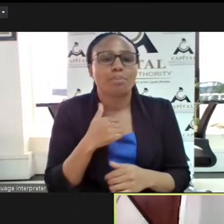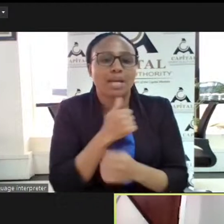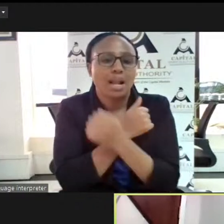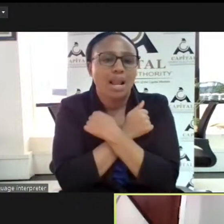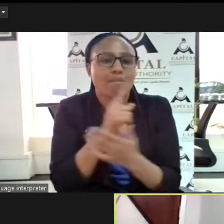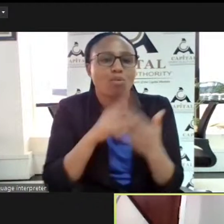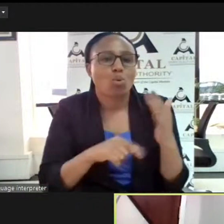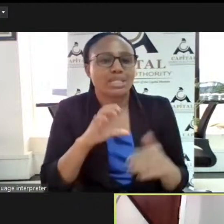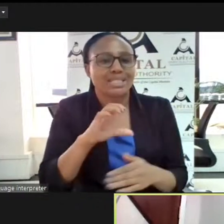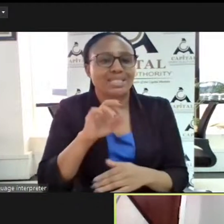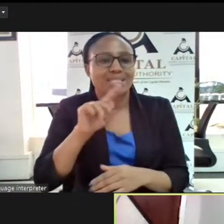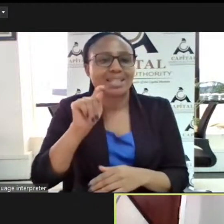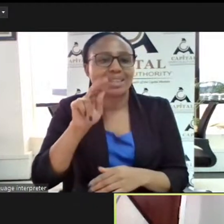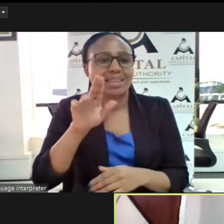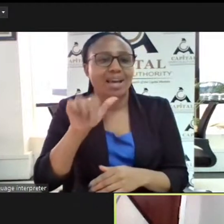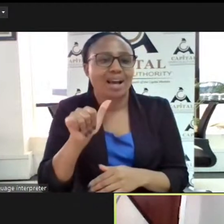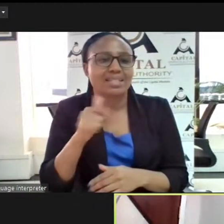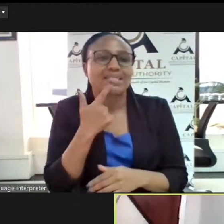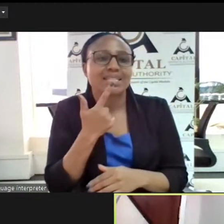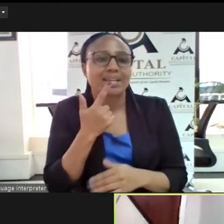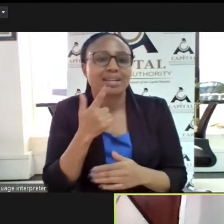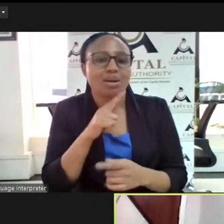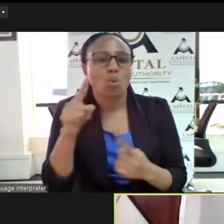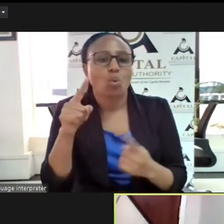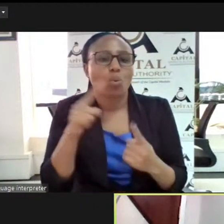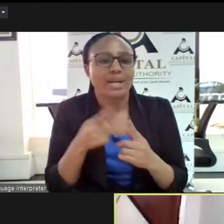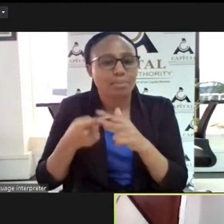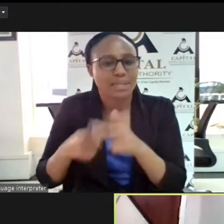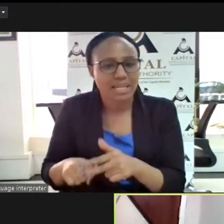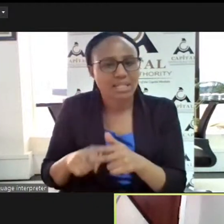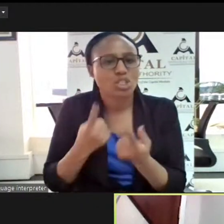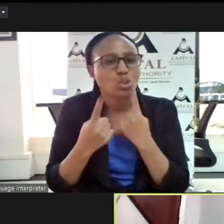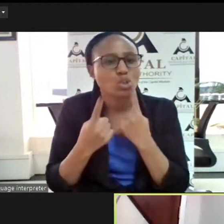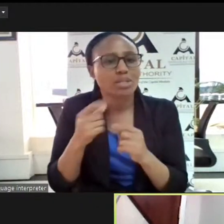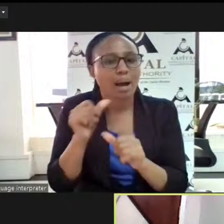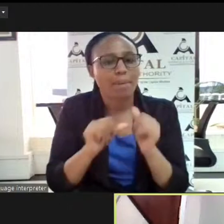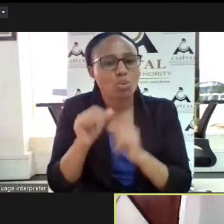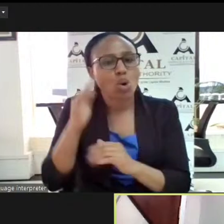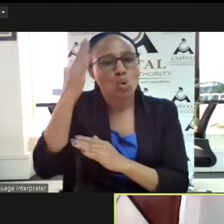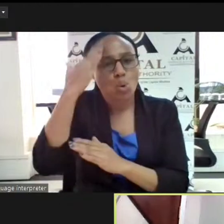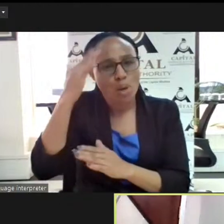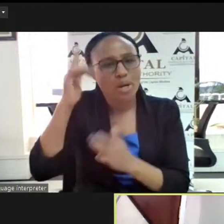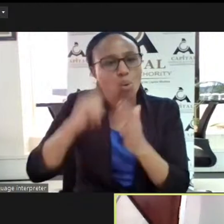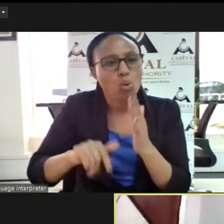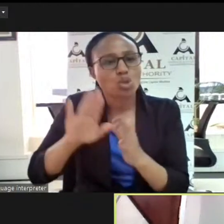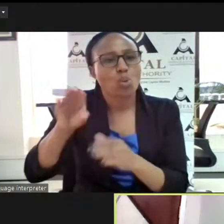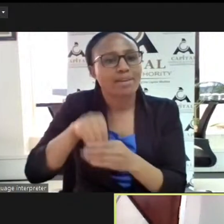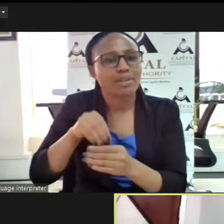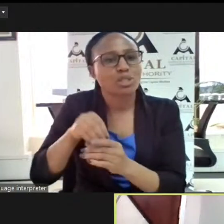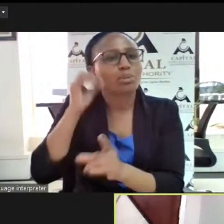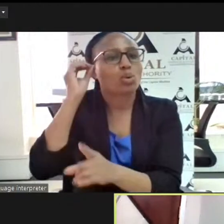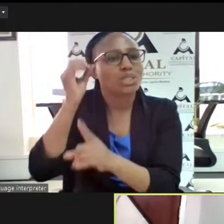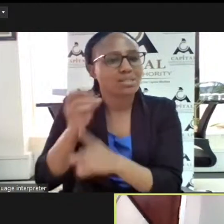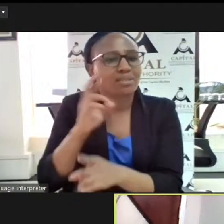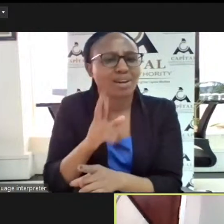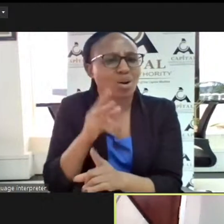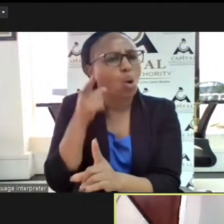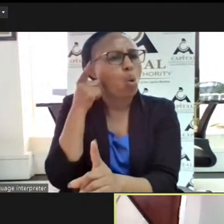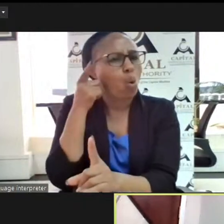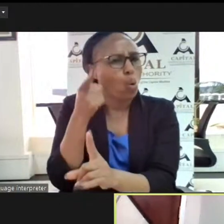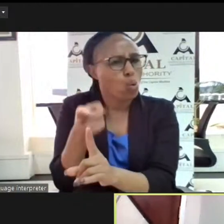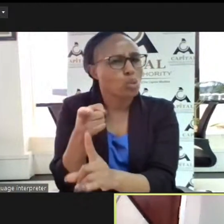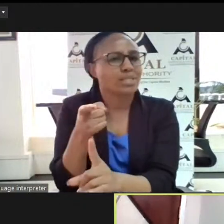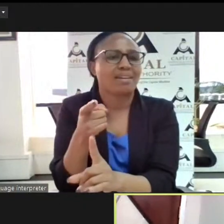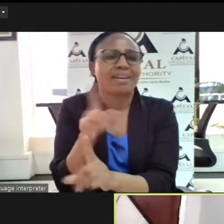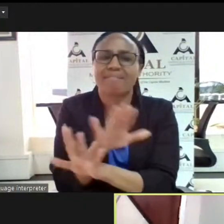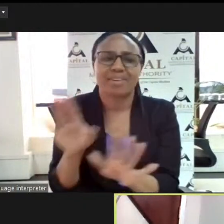said when she was beginning, and she talked about knowing what your investment objectives are. I think goals are everything. So